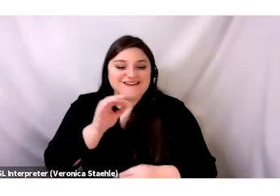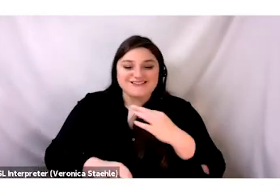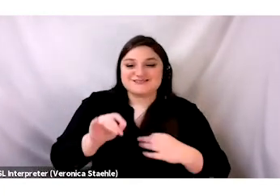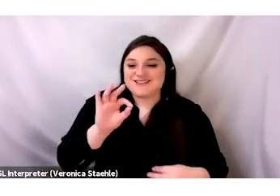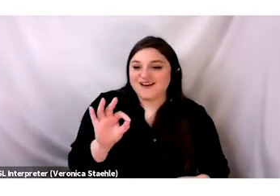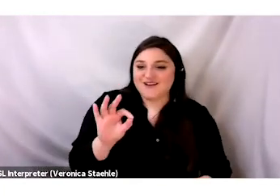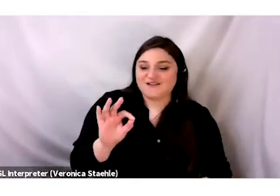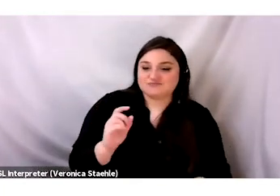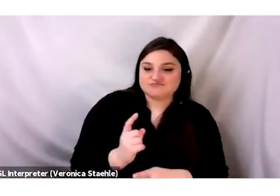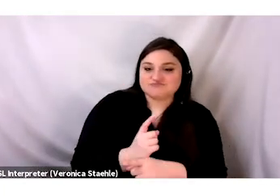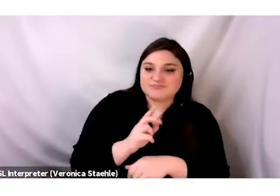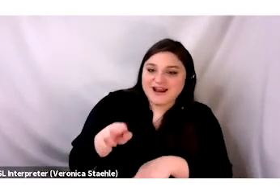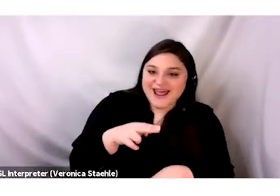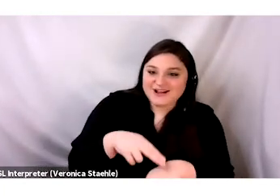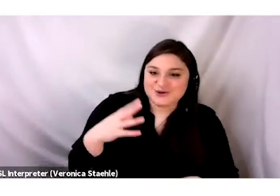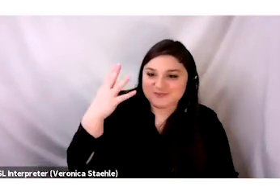beauty?